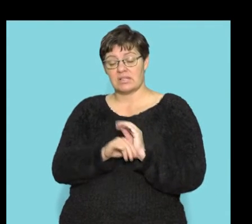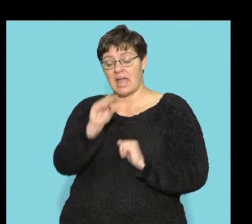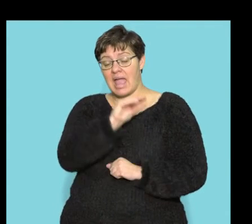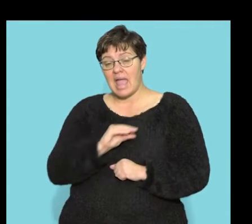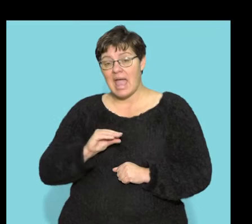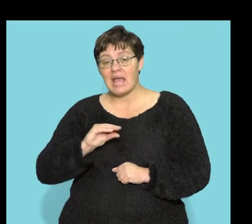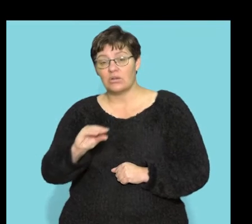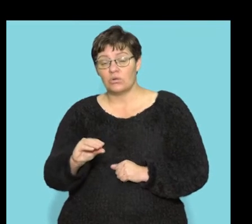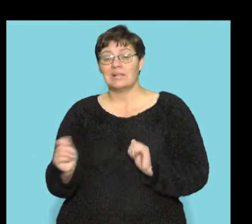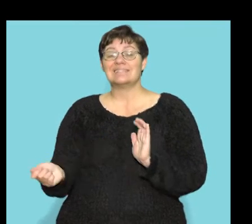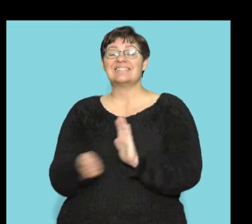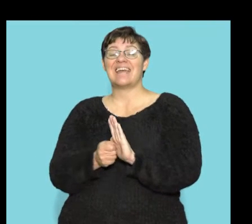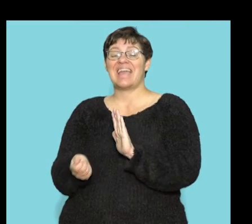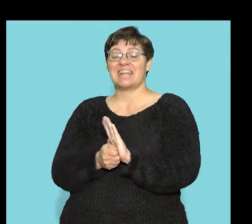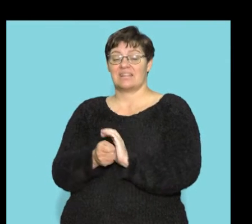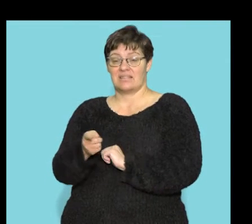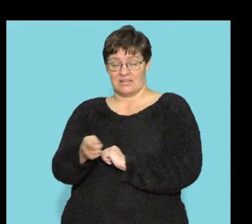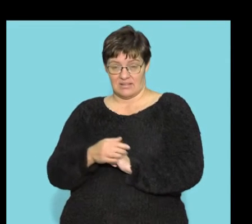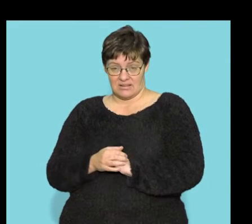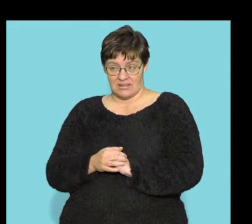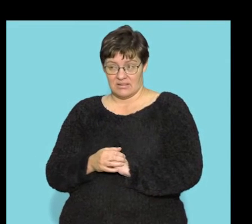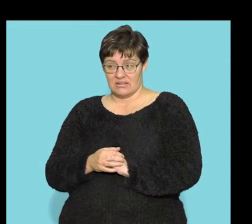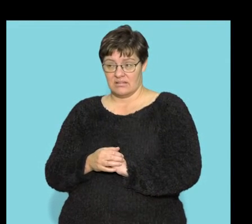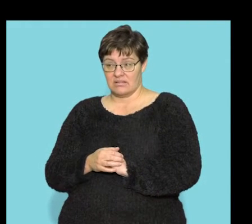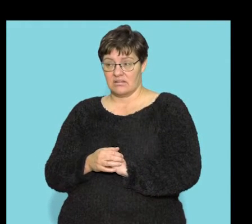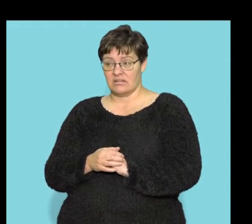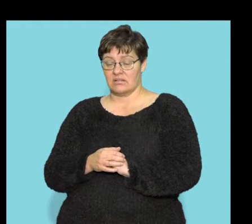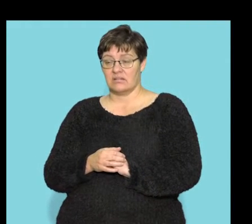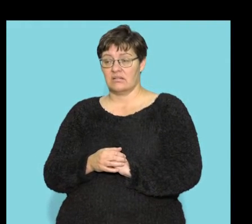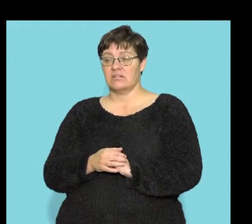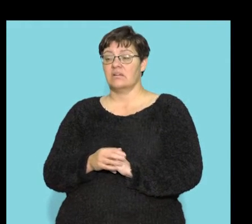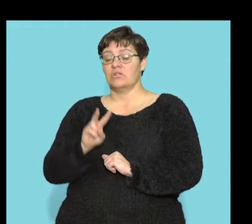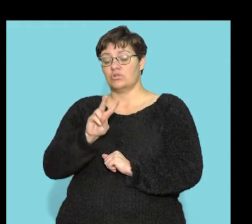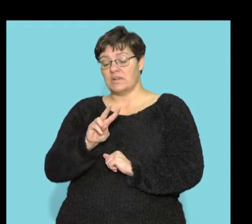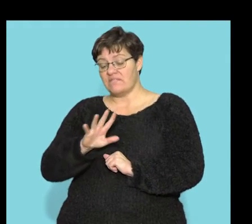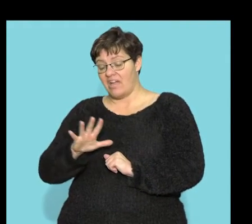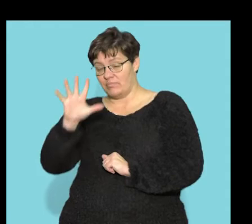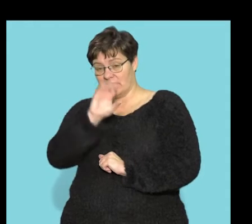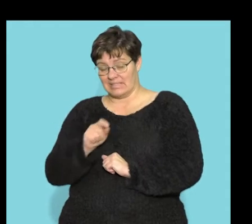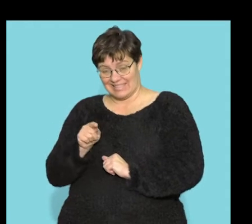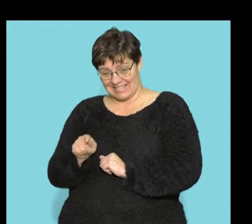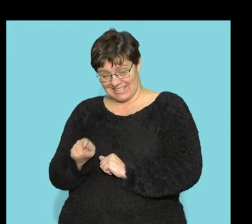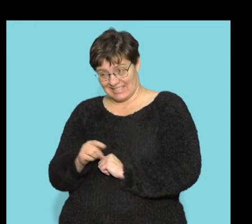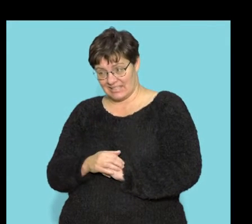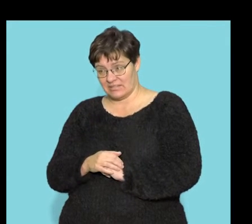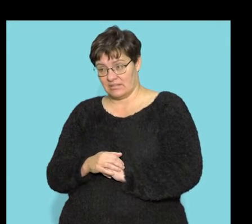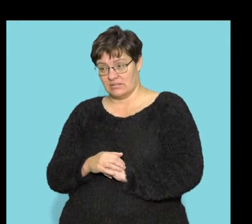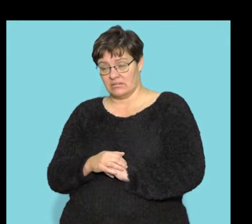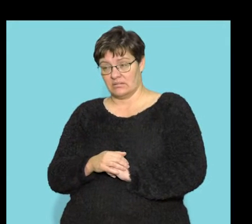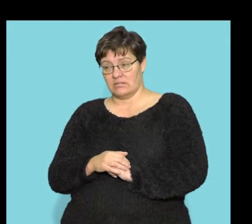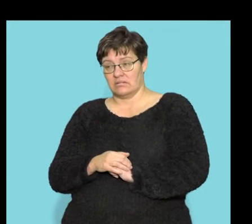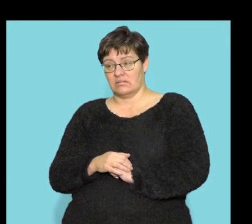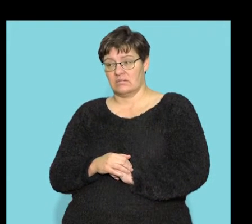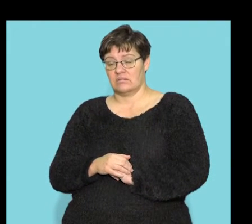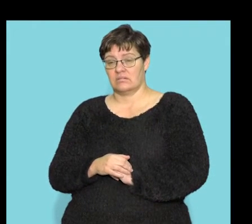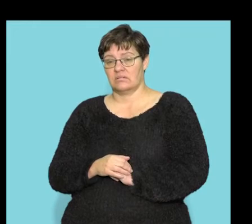allocated to sales. In other words, this is your 25%. Can you see that? So when